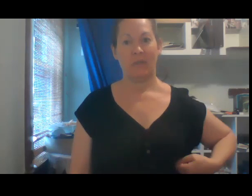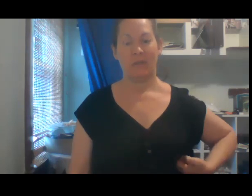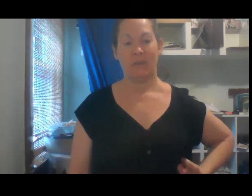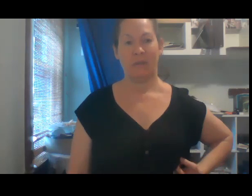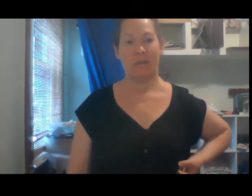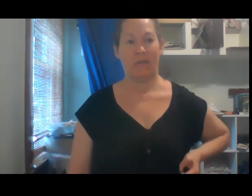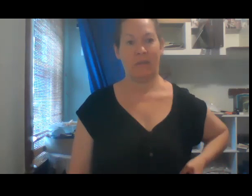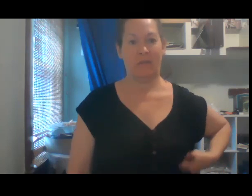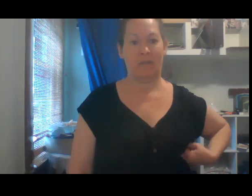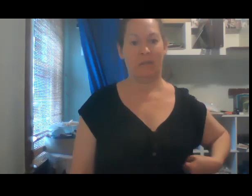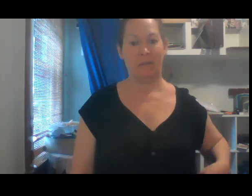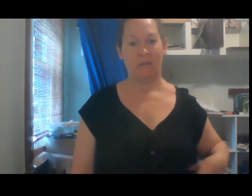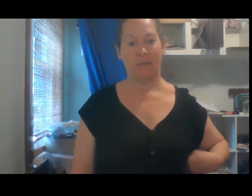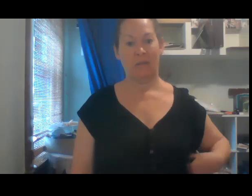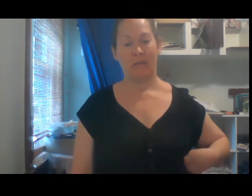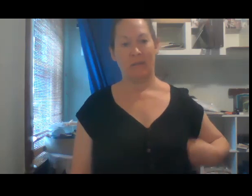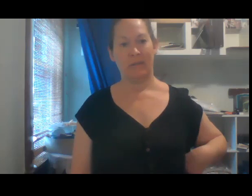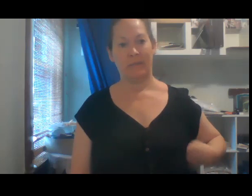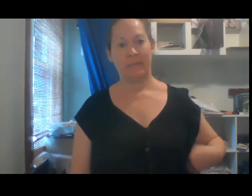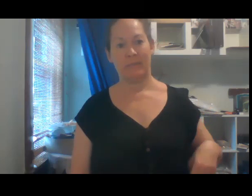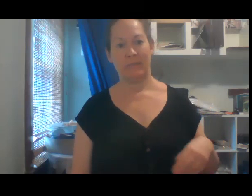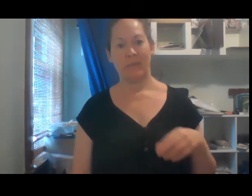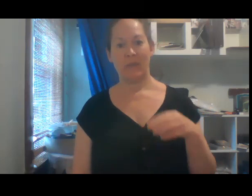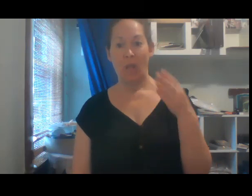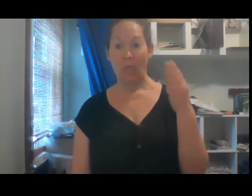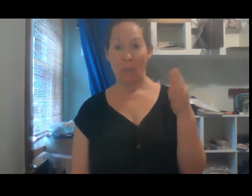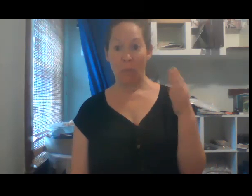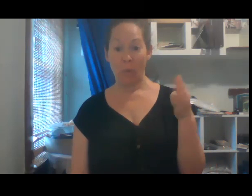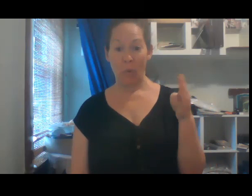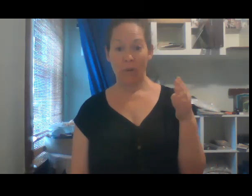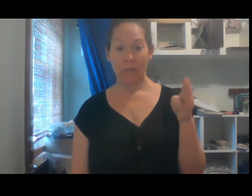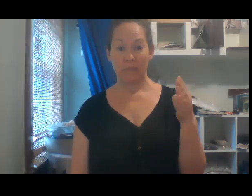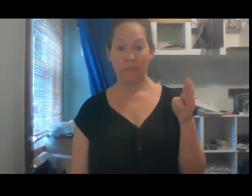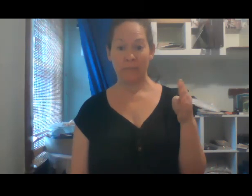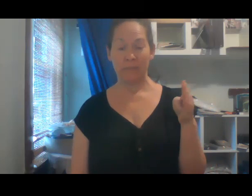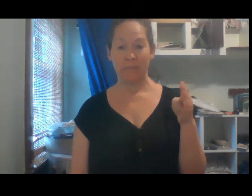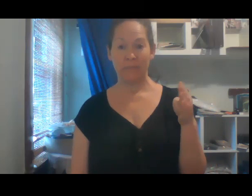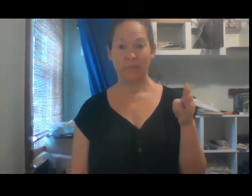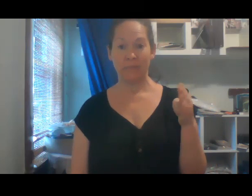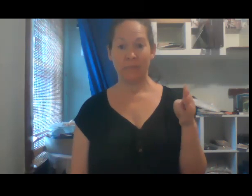called, we're going to represent as C, and it's the carrying capacity.